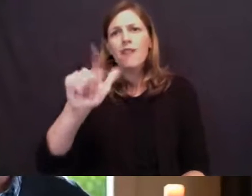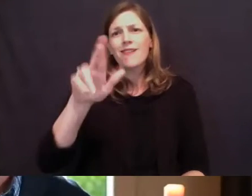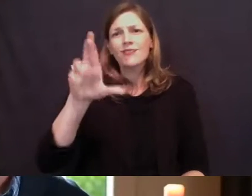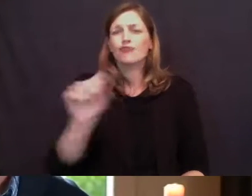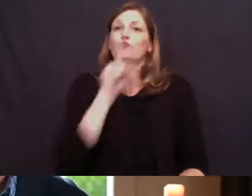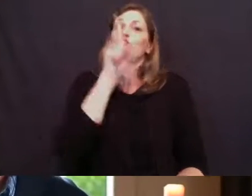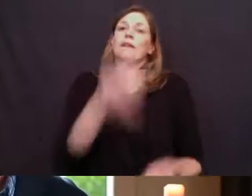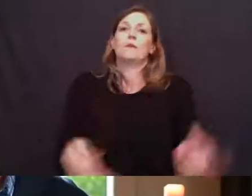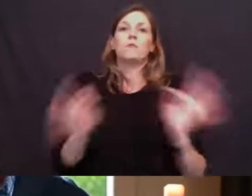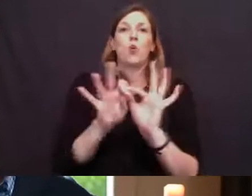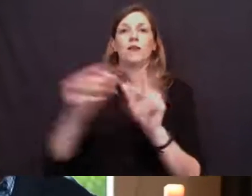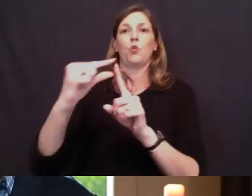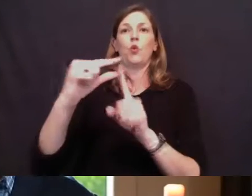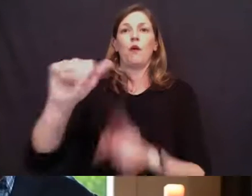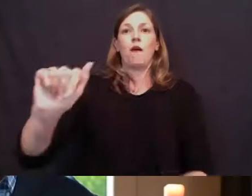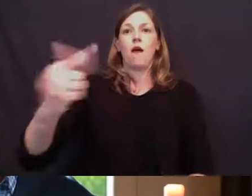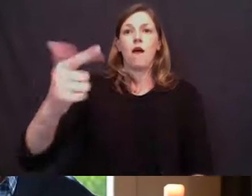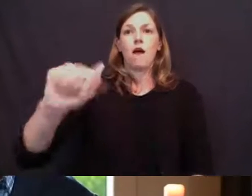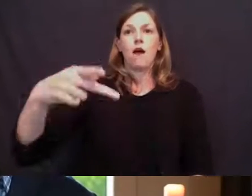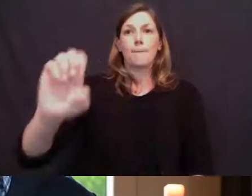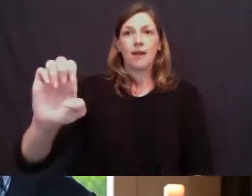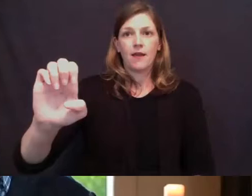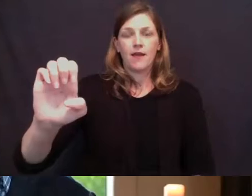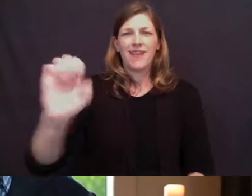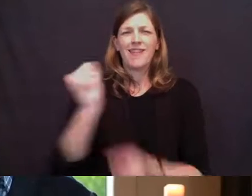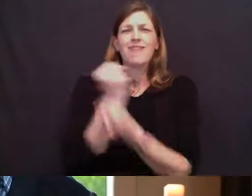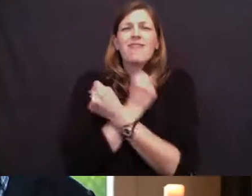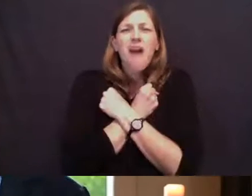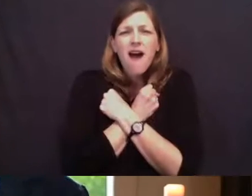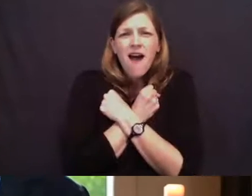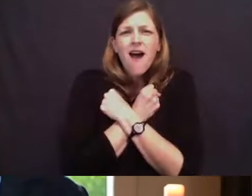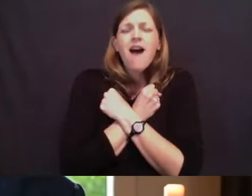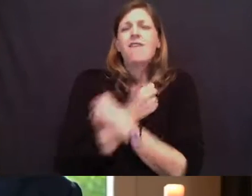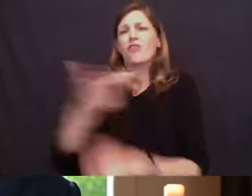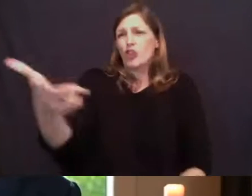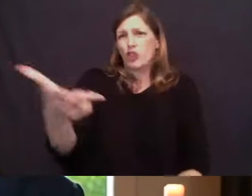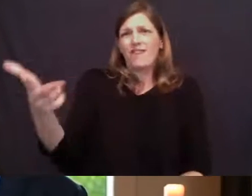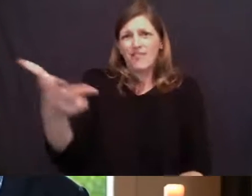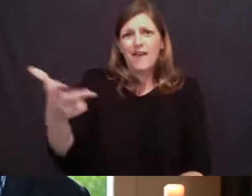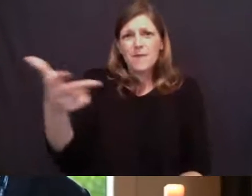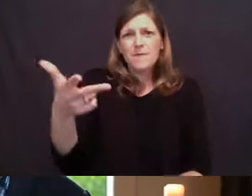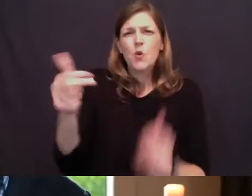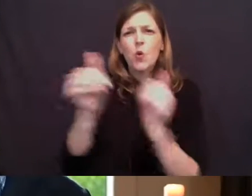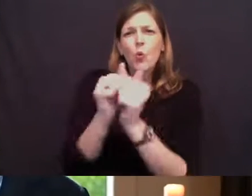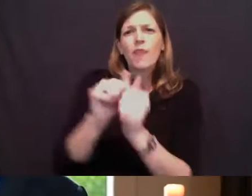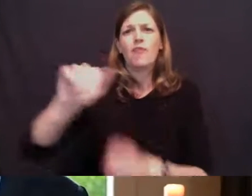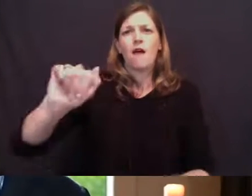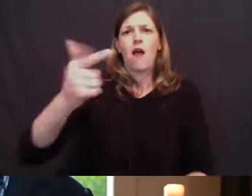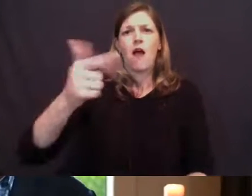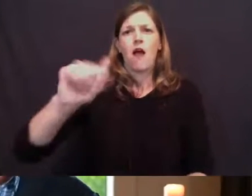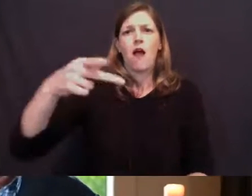the word agape. He loved Martha, Mary, and Lazarus with agape